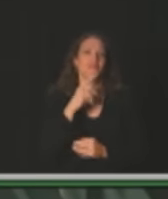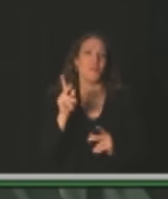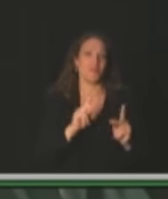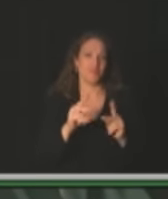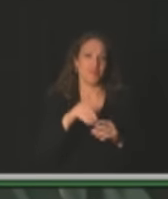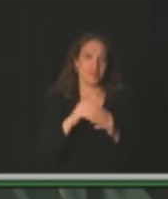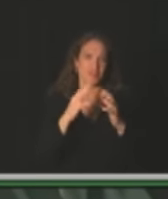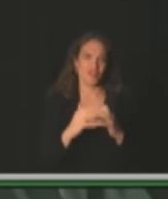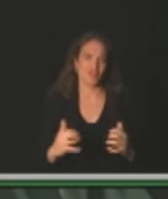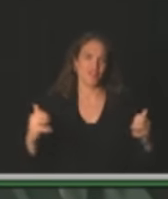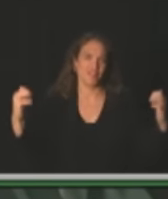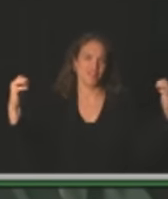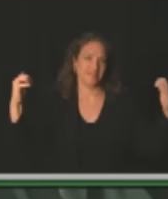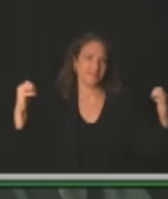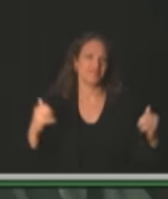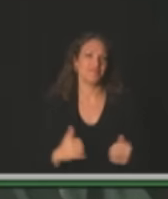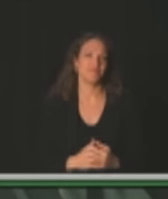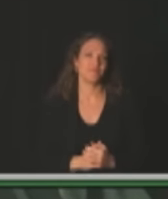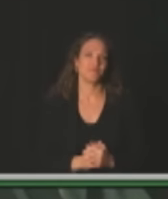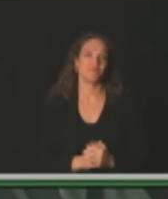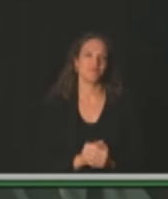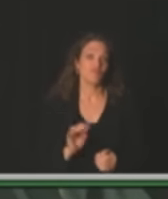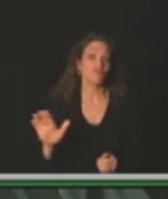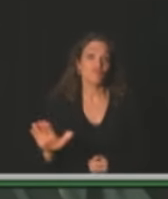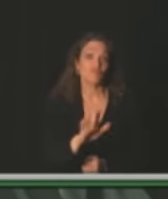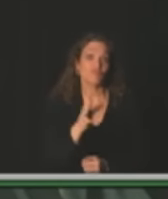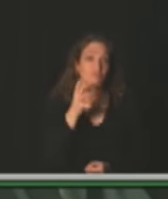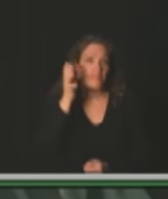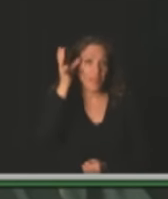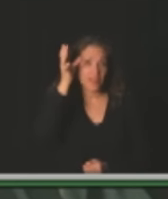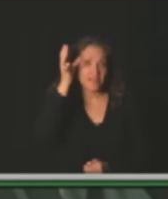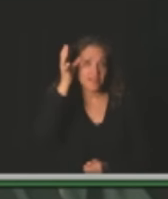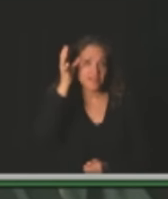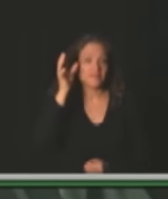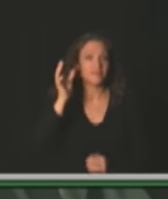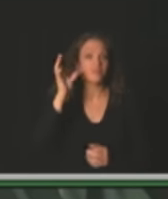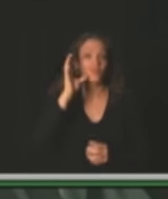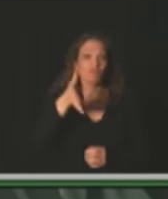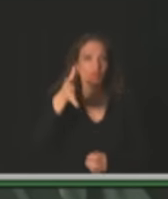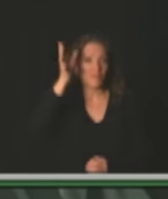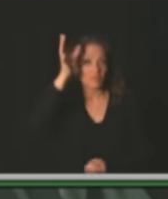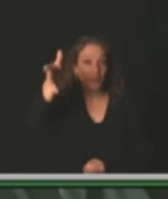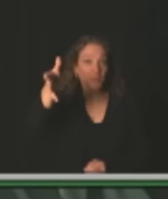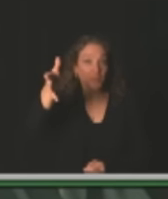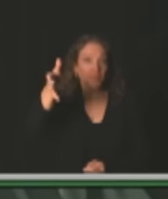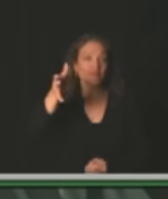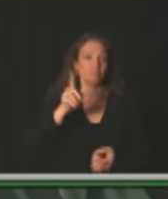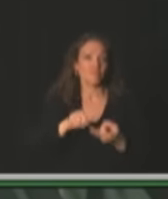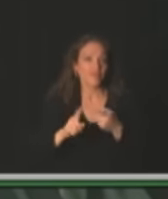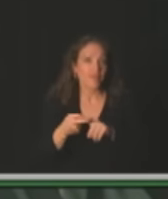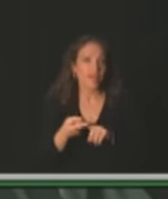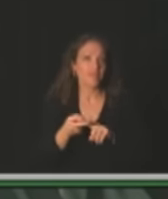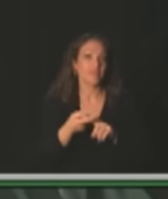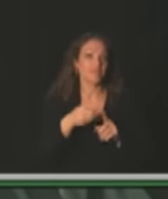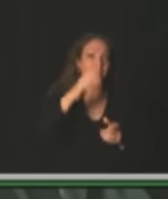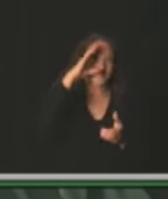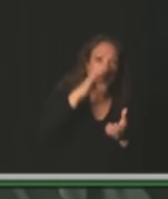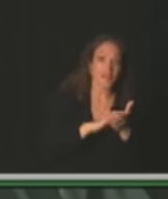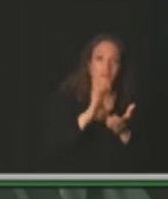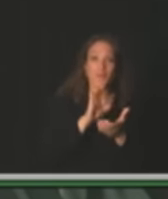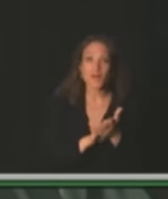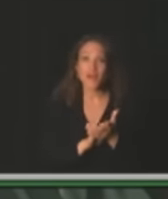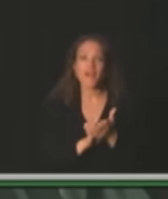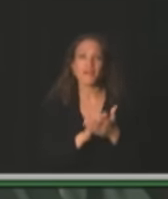here, for your parents, for your grandparents, for your friends, for your spouses, for